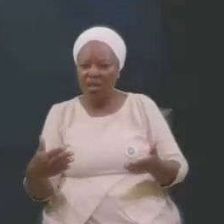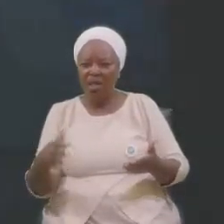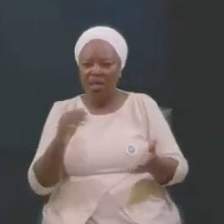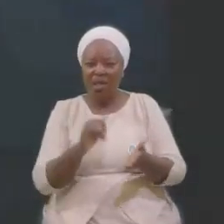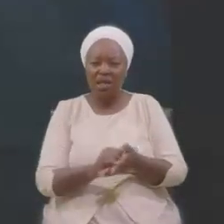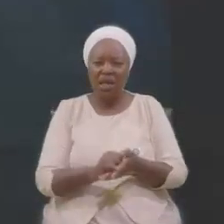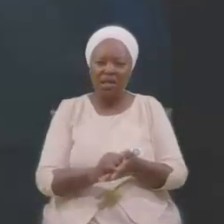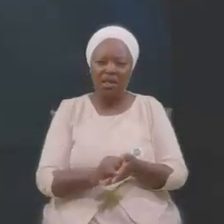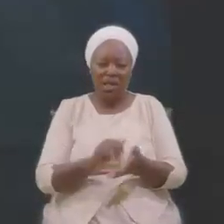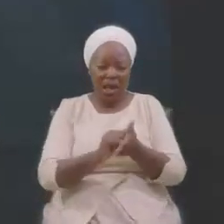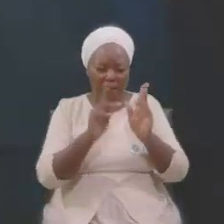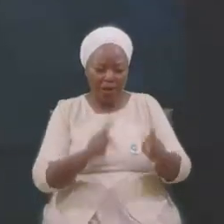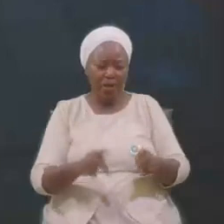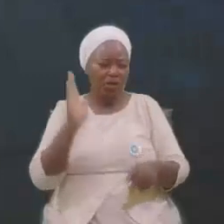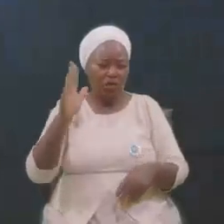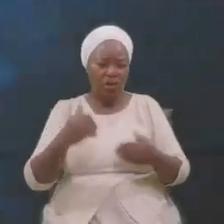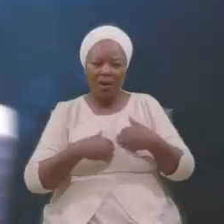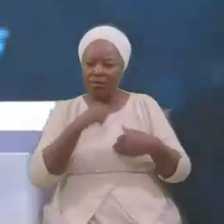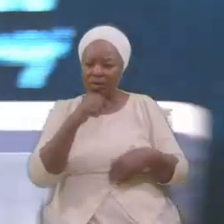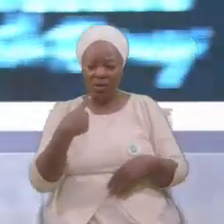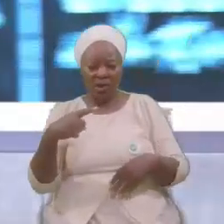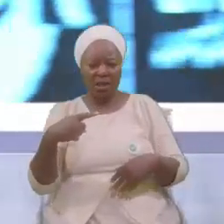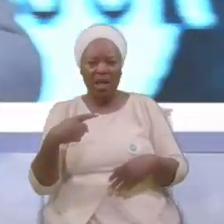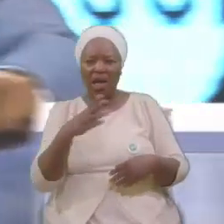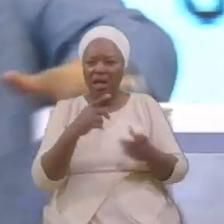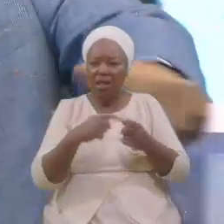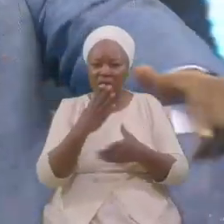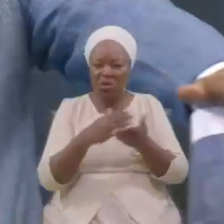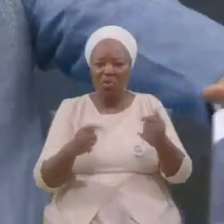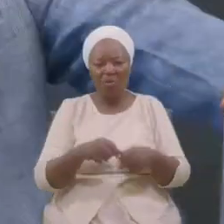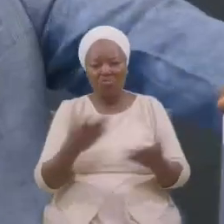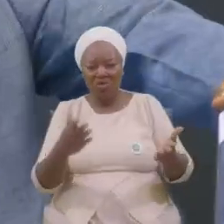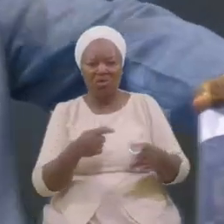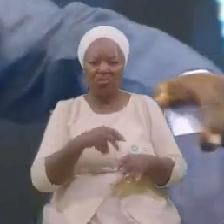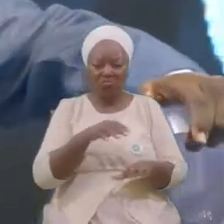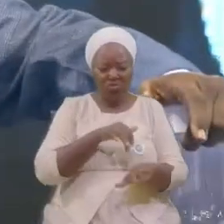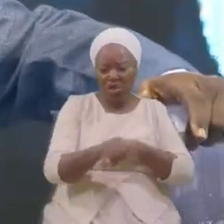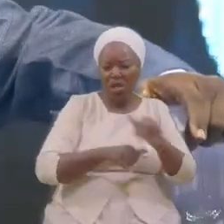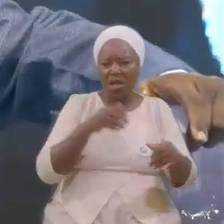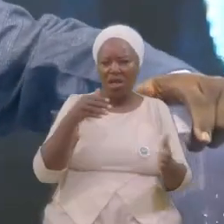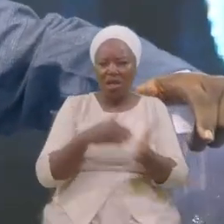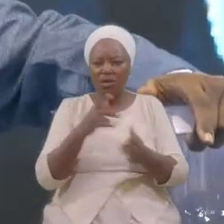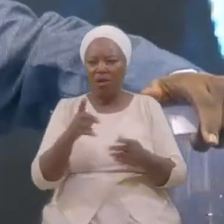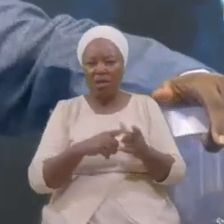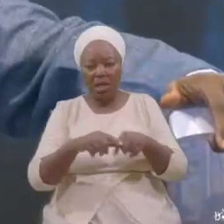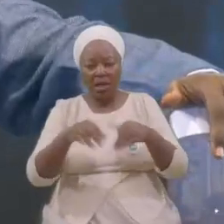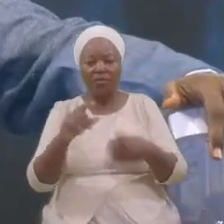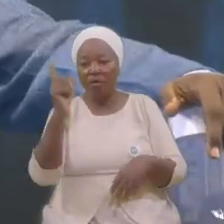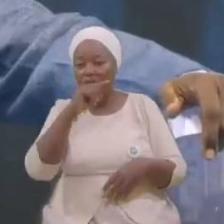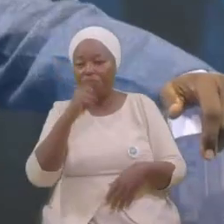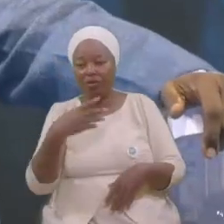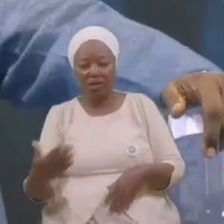they shouldn't have said. Somebody played a trick on you and gave you counterfeit. And you